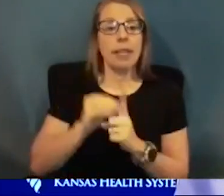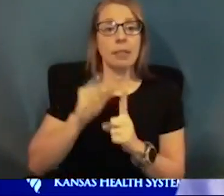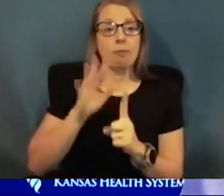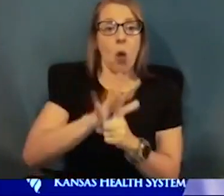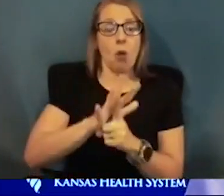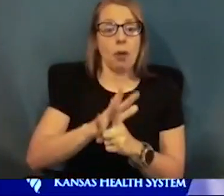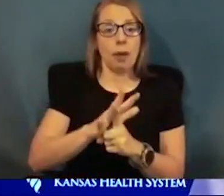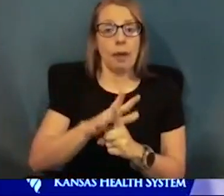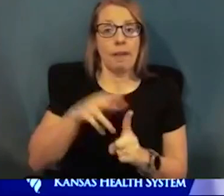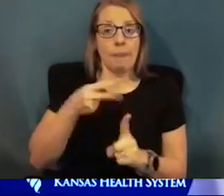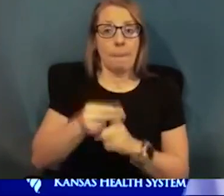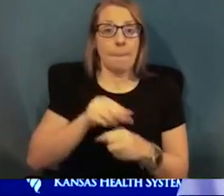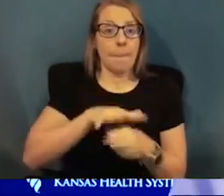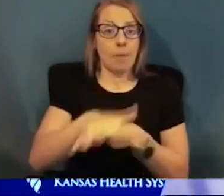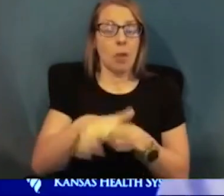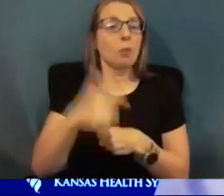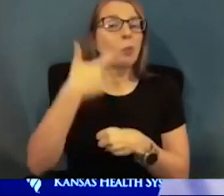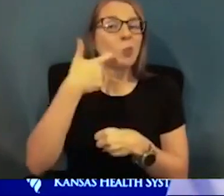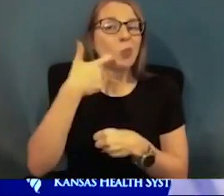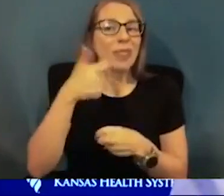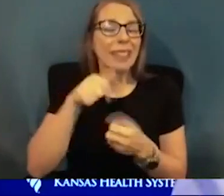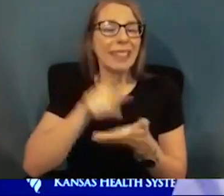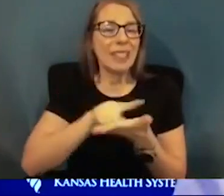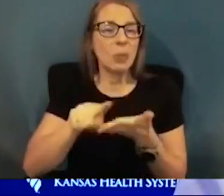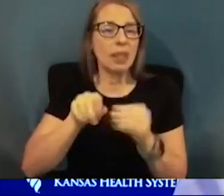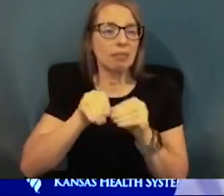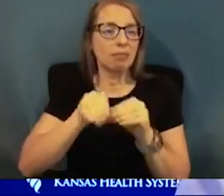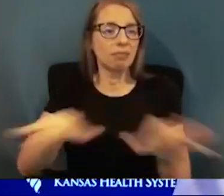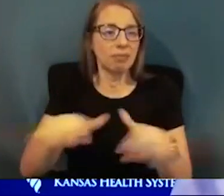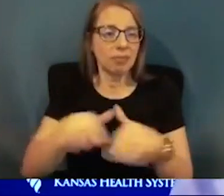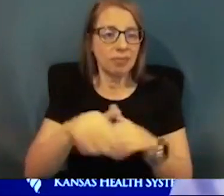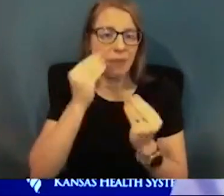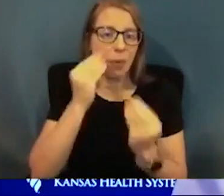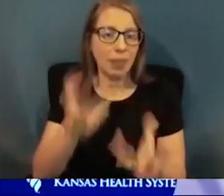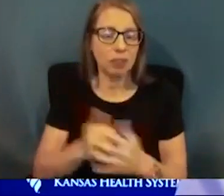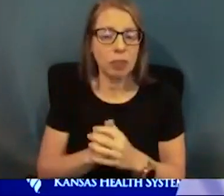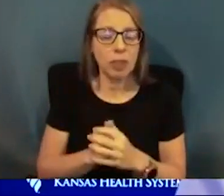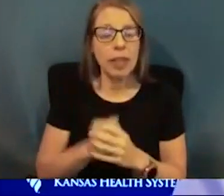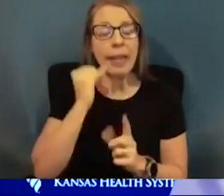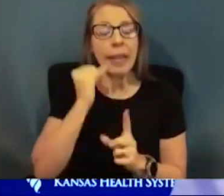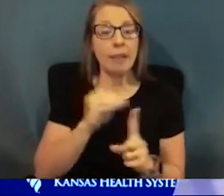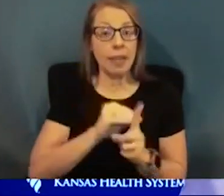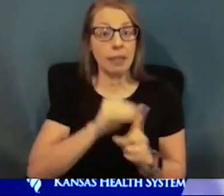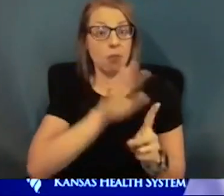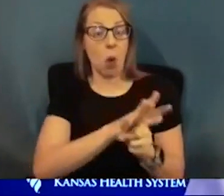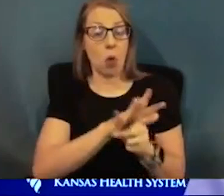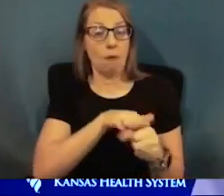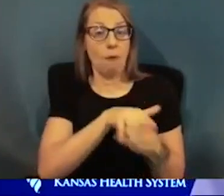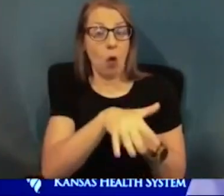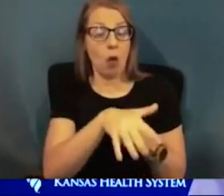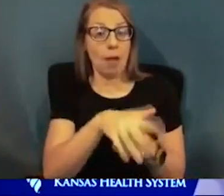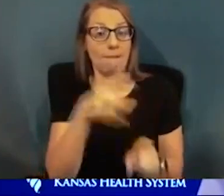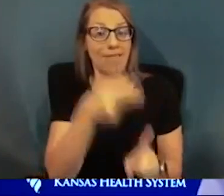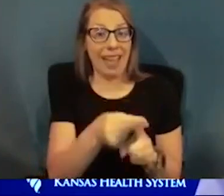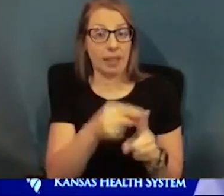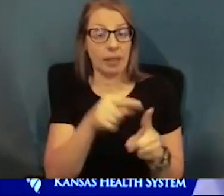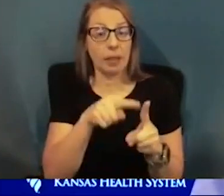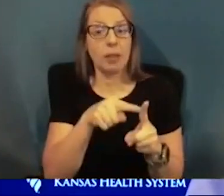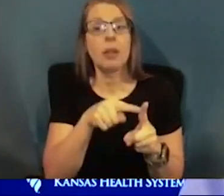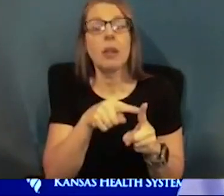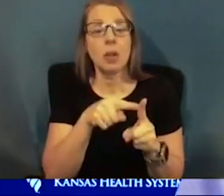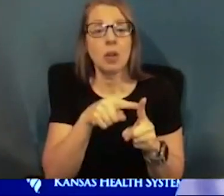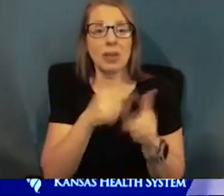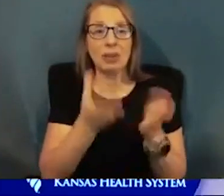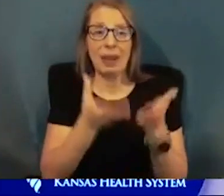vaccinated, again, this just came out this week, if you are exposed and you're fully vaccinated, there is a recommendation of getting